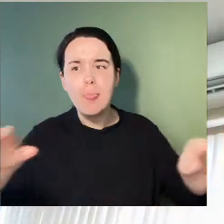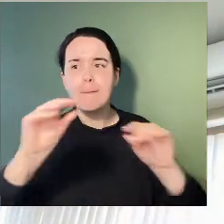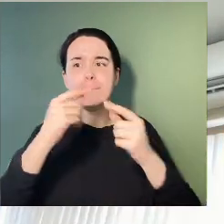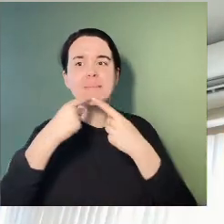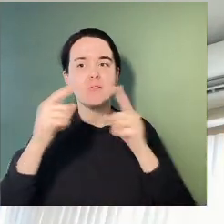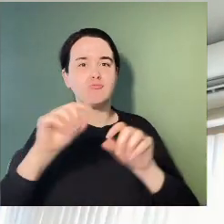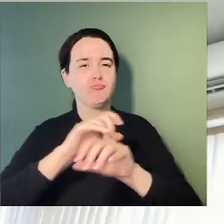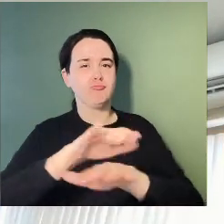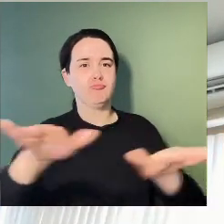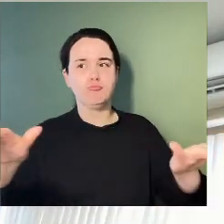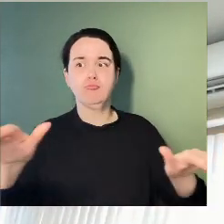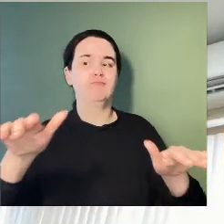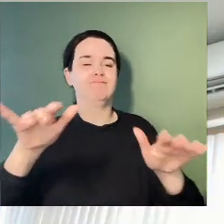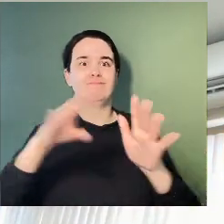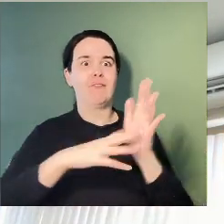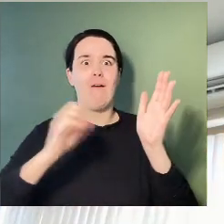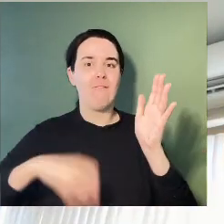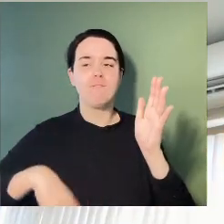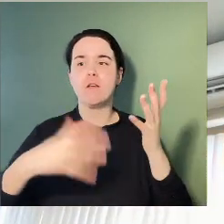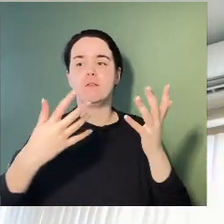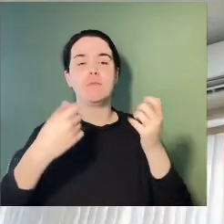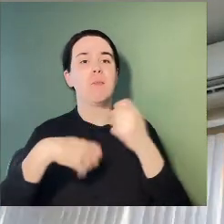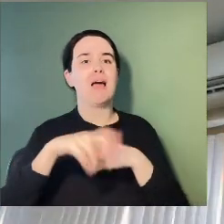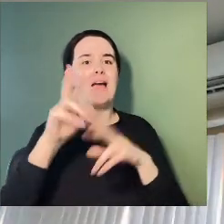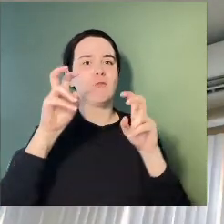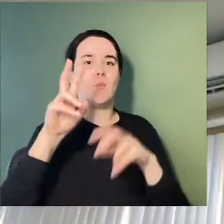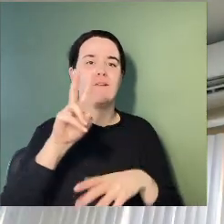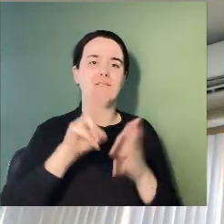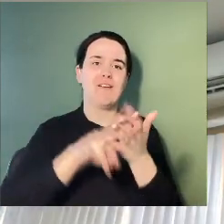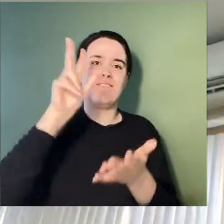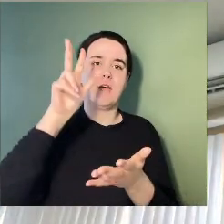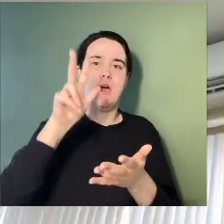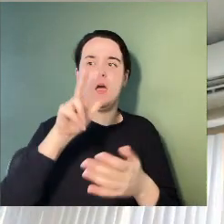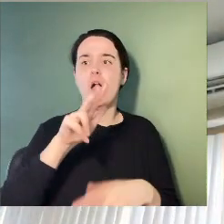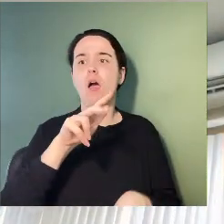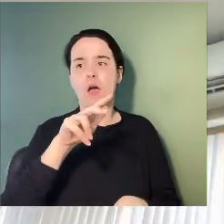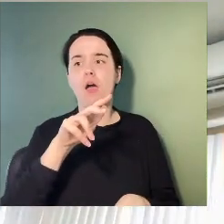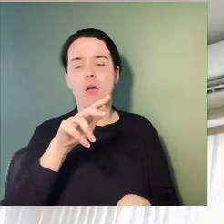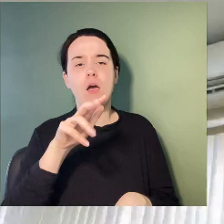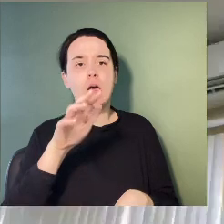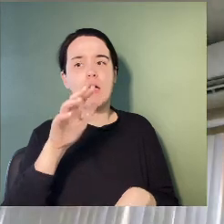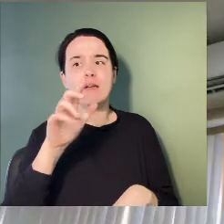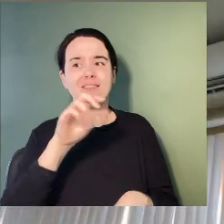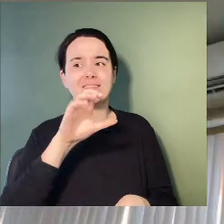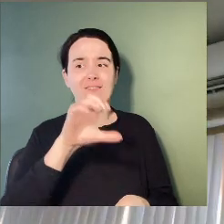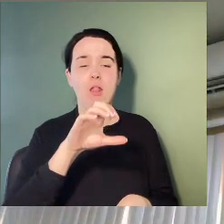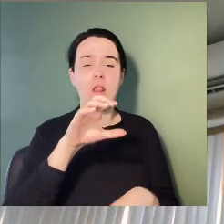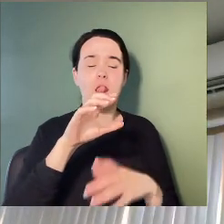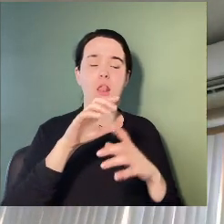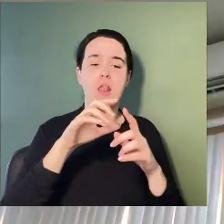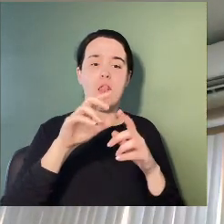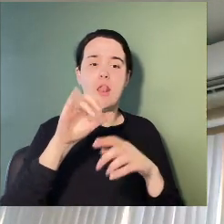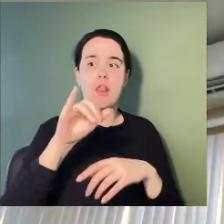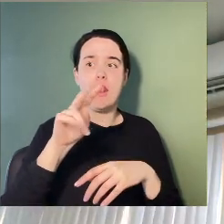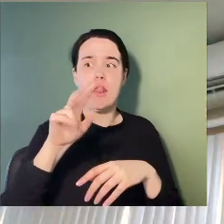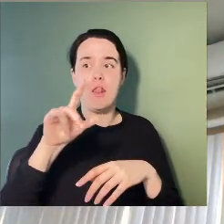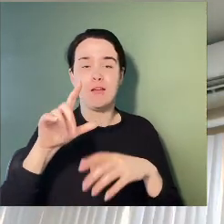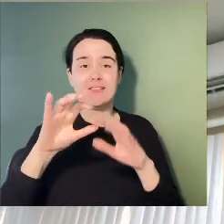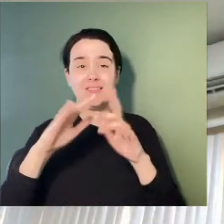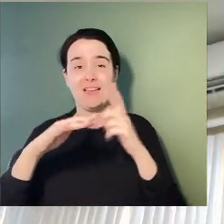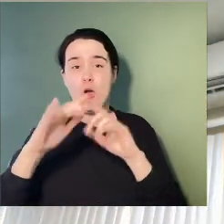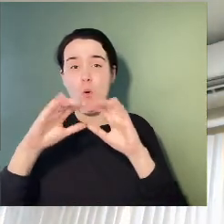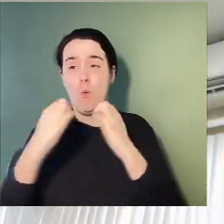a muzzle on civil society organizations trying to put out information. So just as an